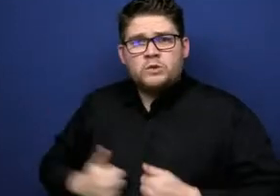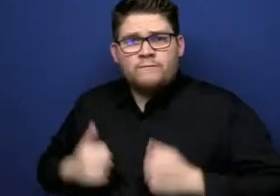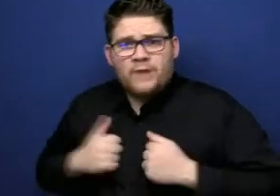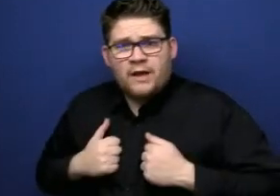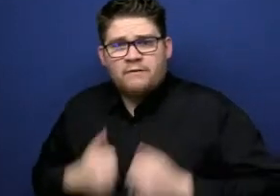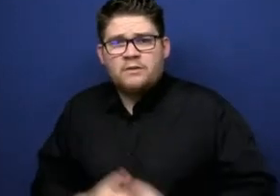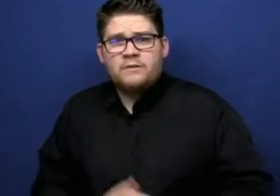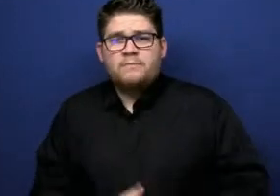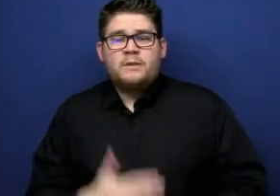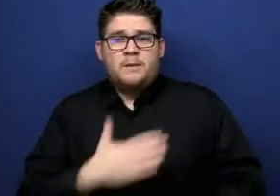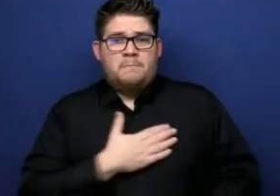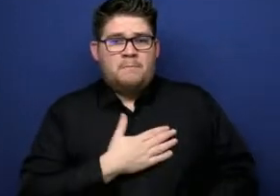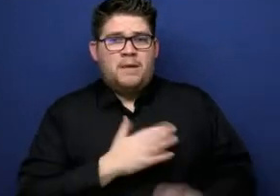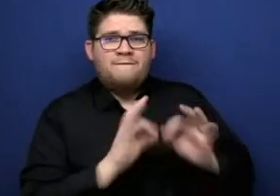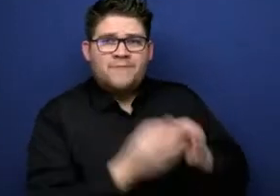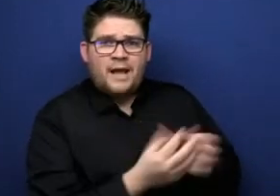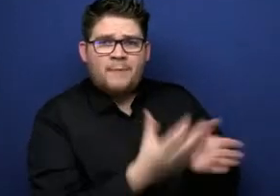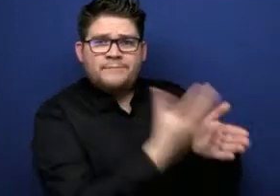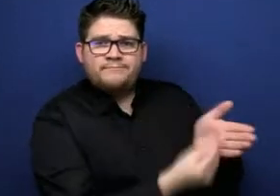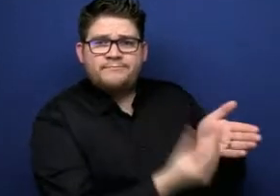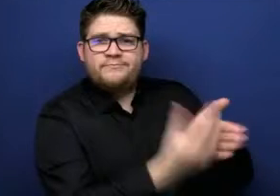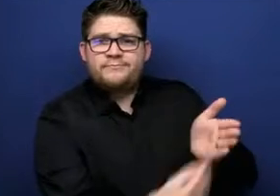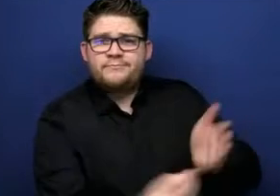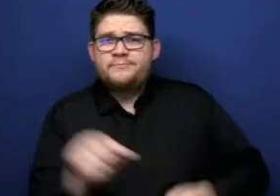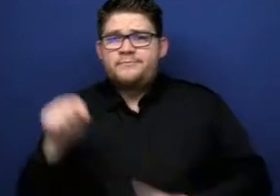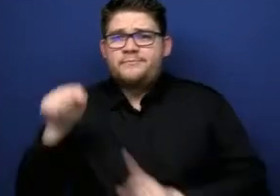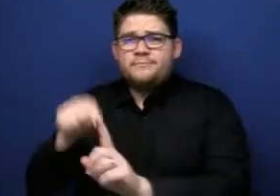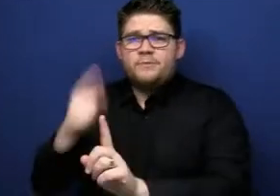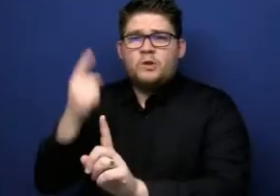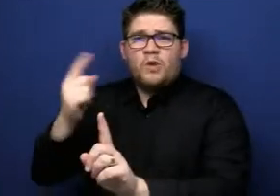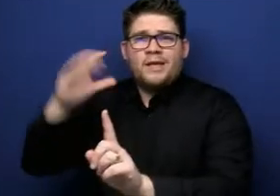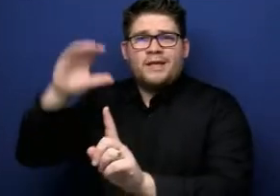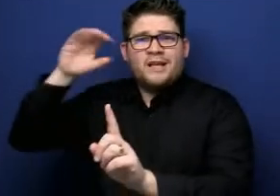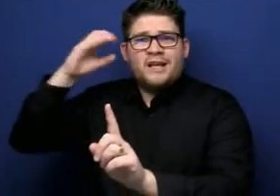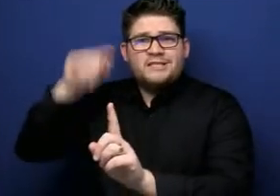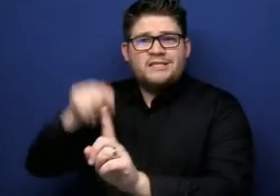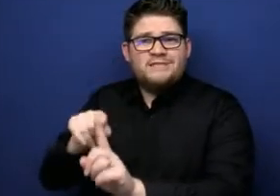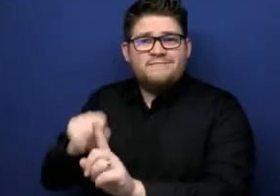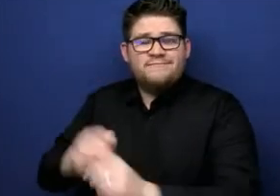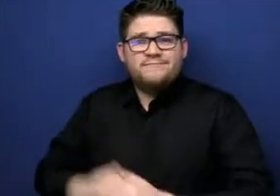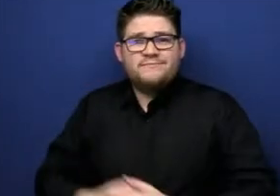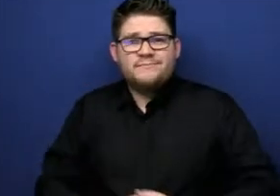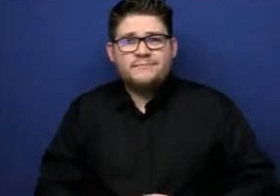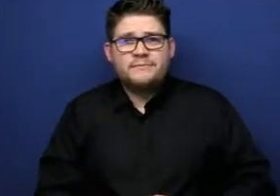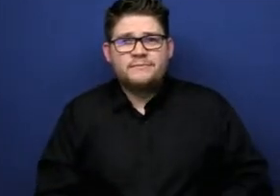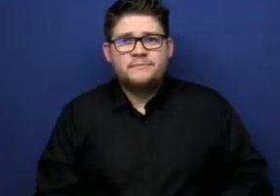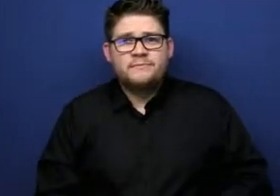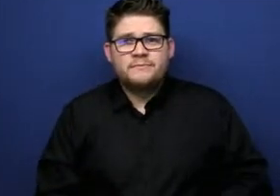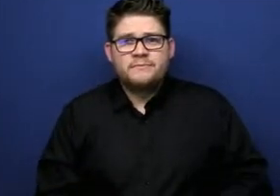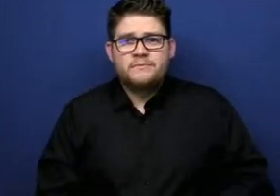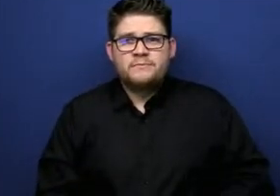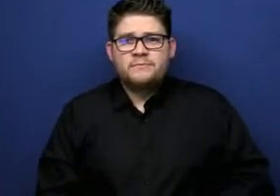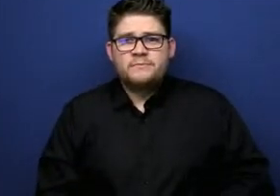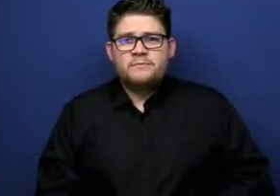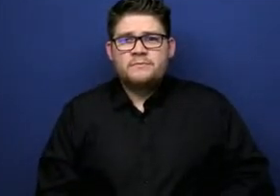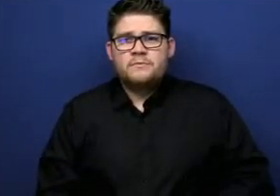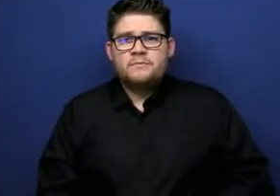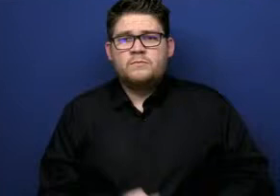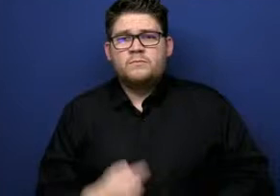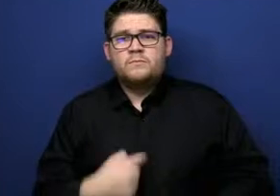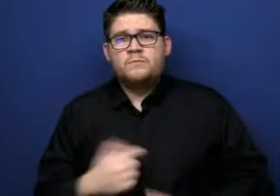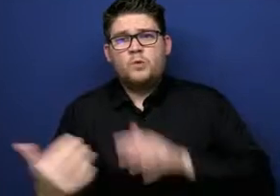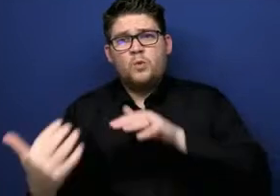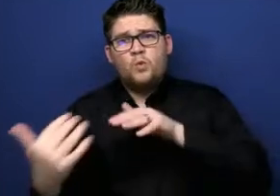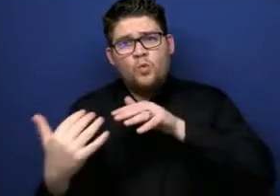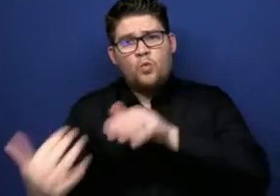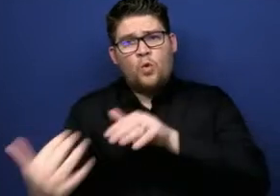remained. The war left its mark, and I bear special responsibility to remember what happened